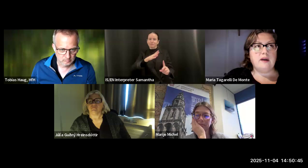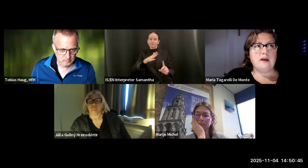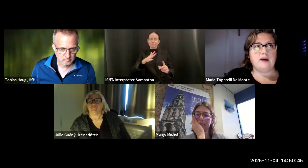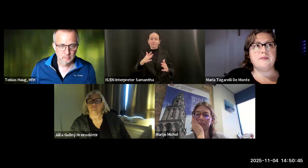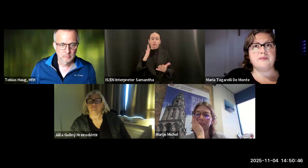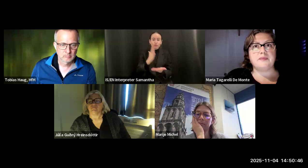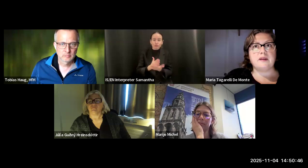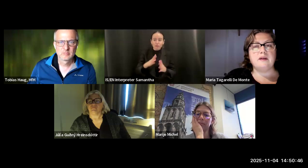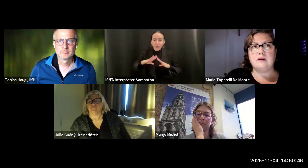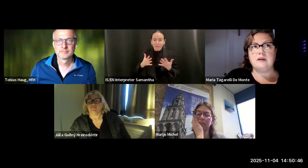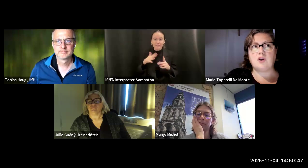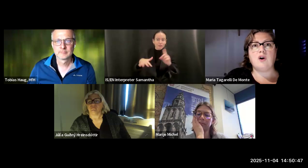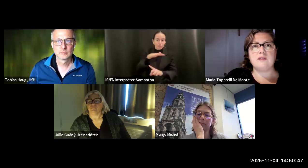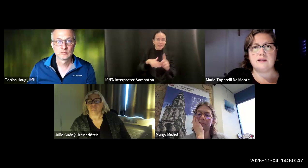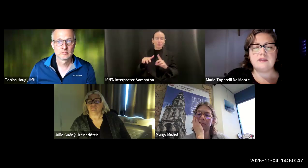life